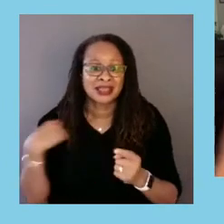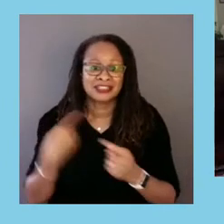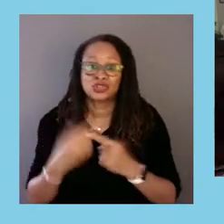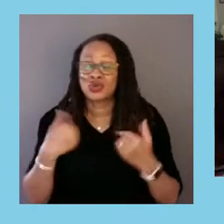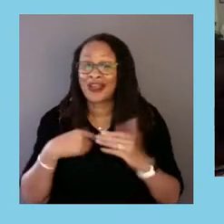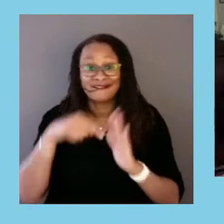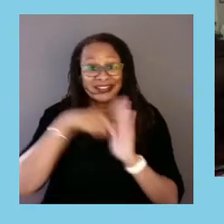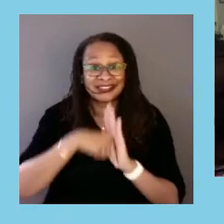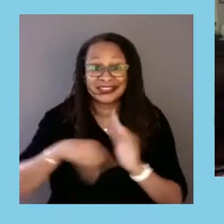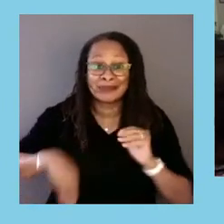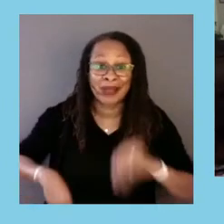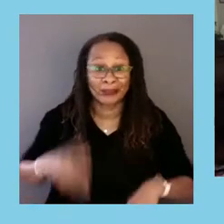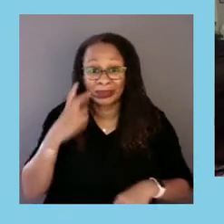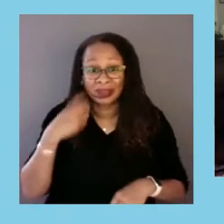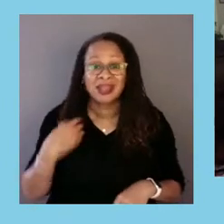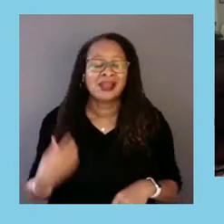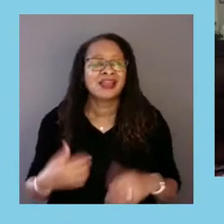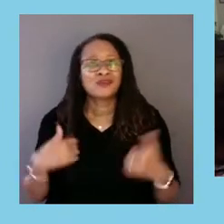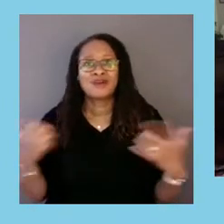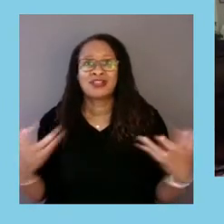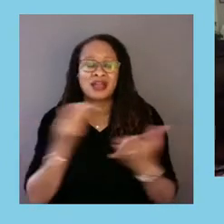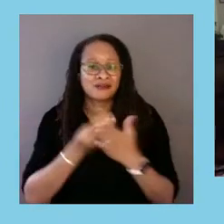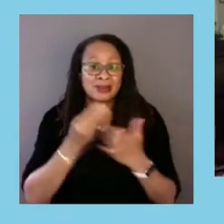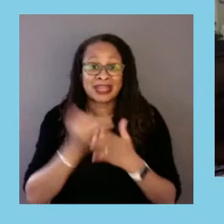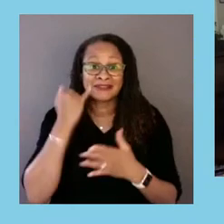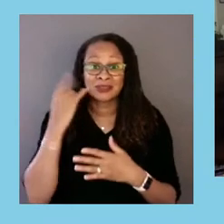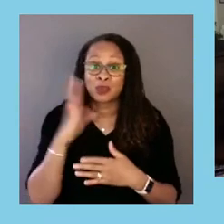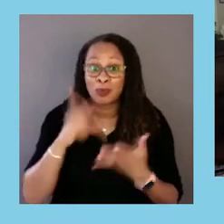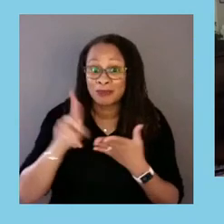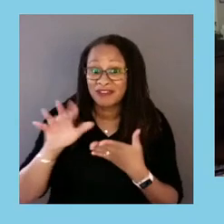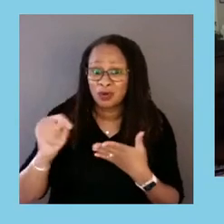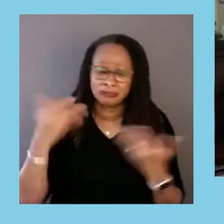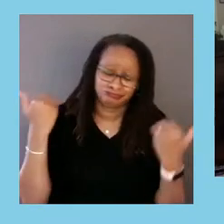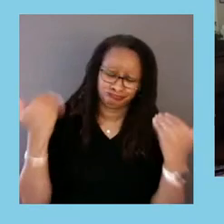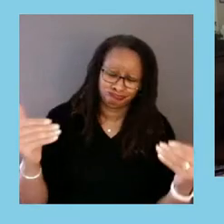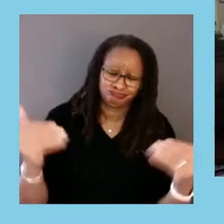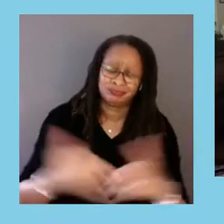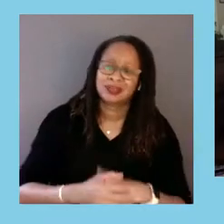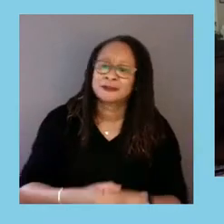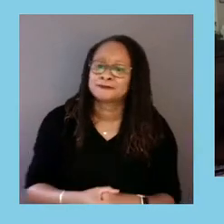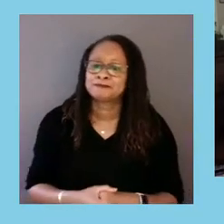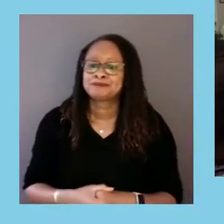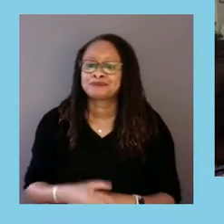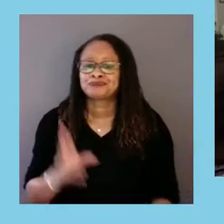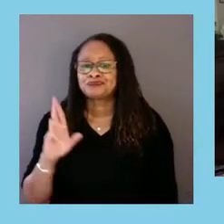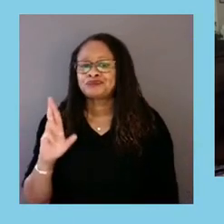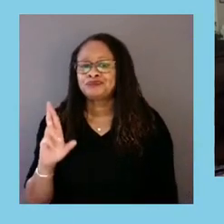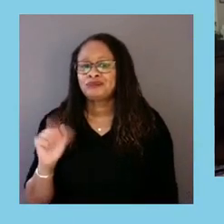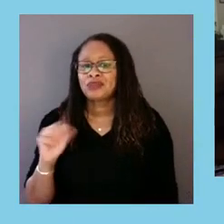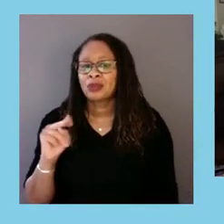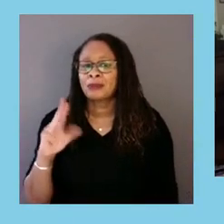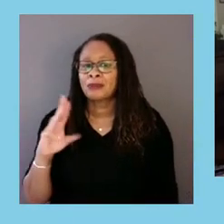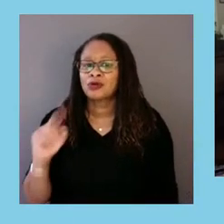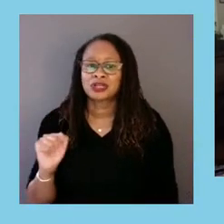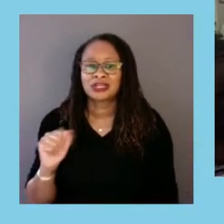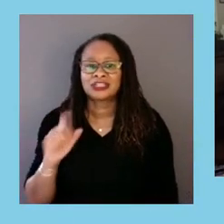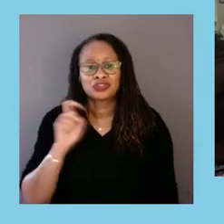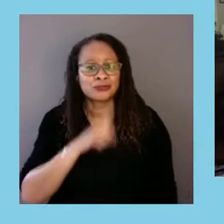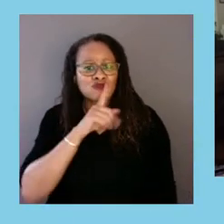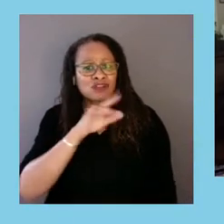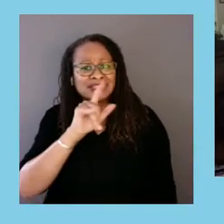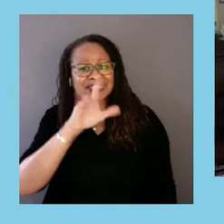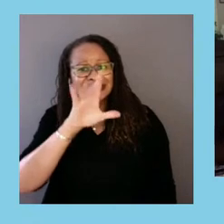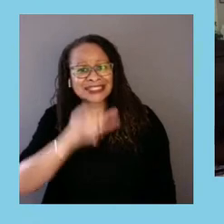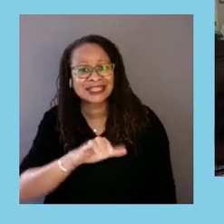yeah, go for it. Someone's going to pay for it. Go for it. But it's also the kind of film you're making. I think you have to be realistic. There are certain films